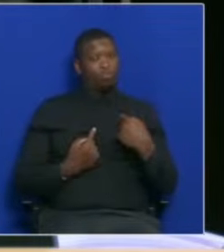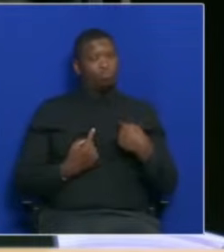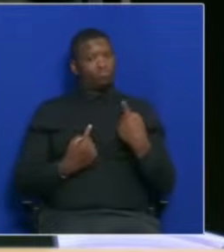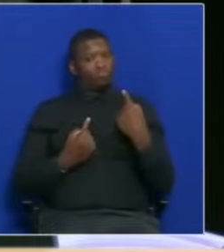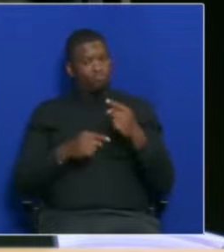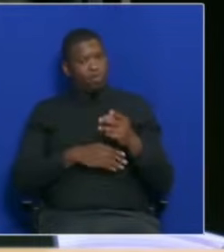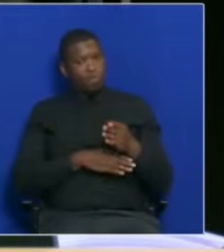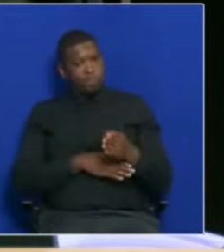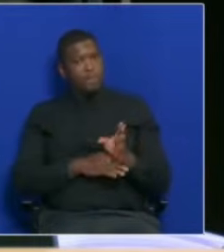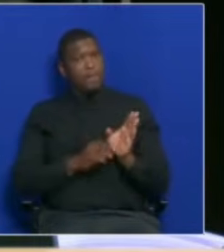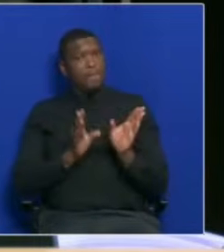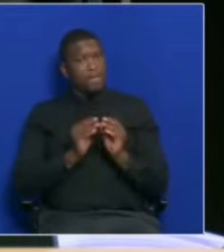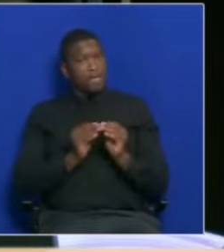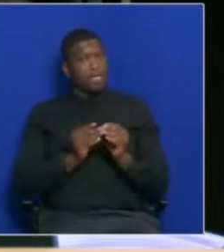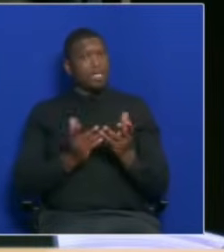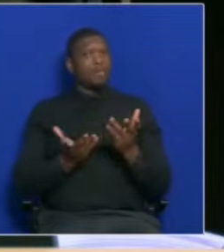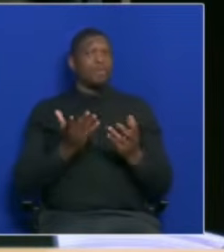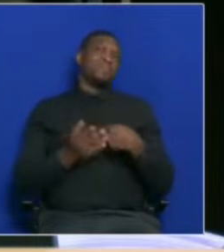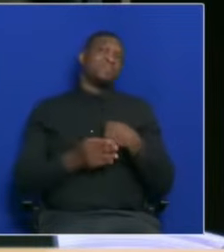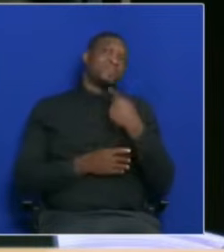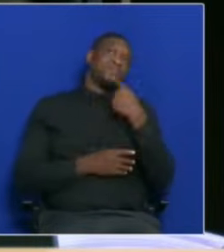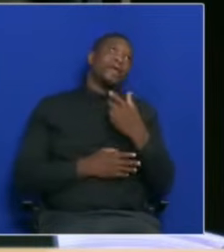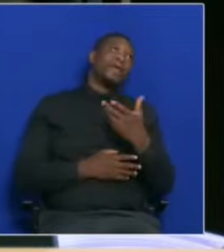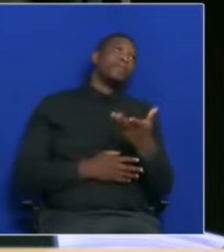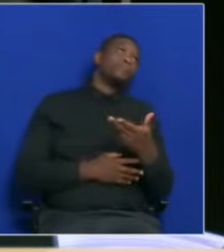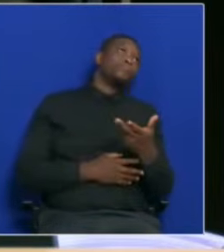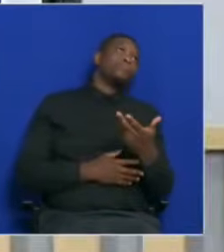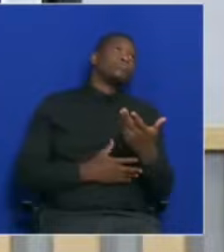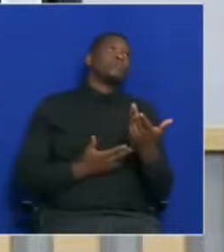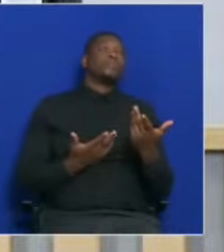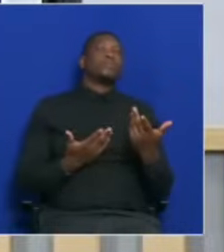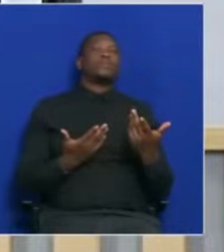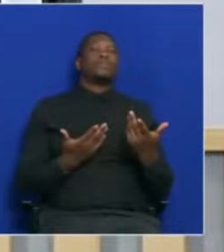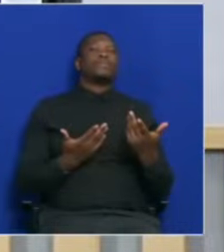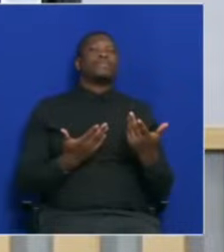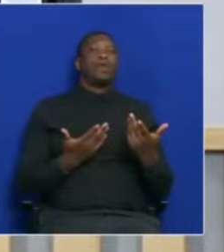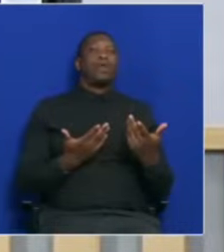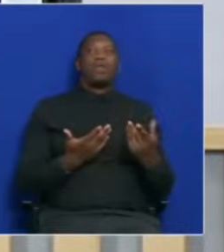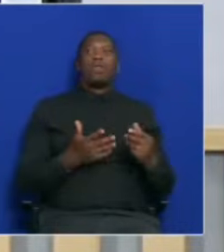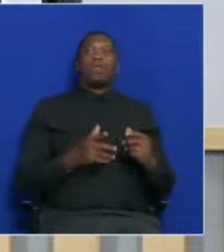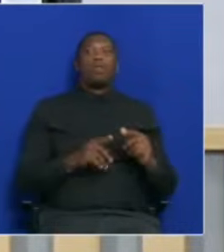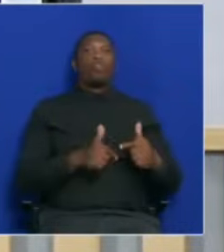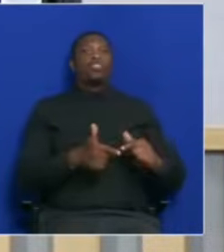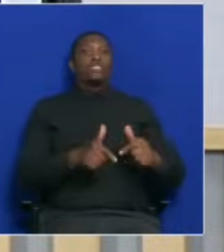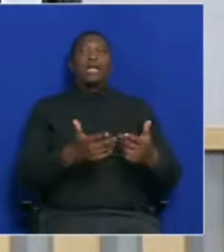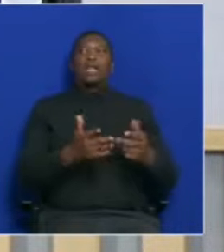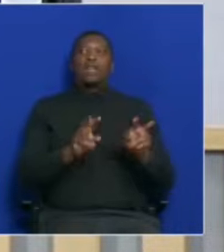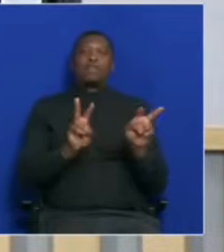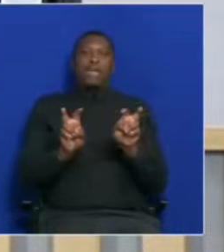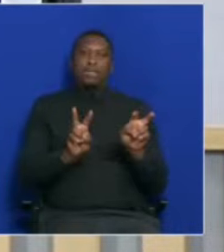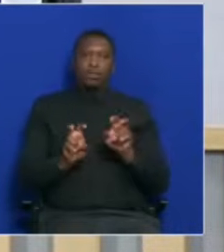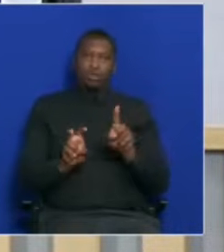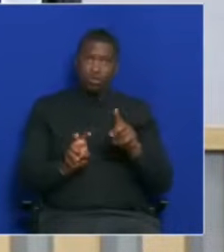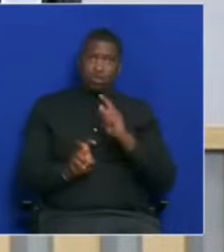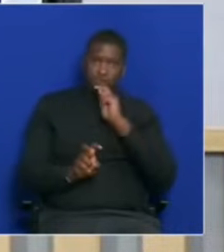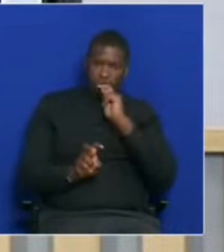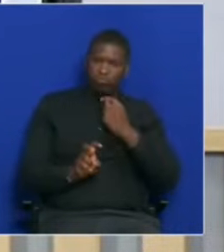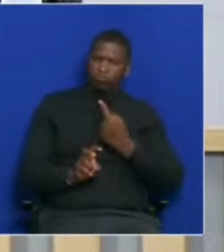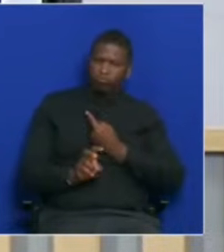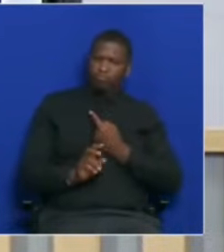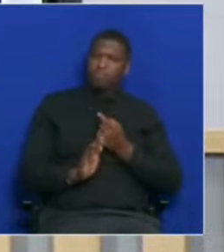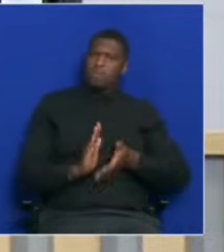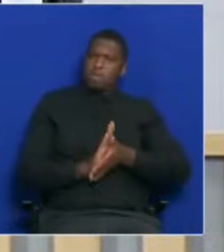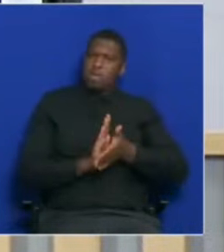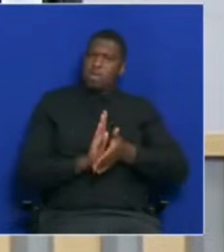may loosely call logistical matters. You would personally pursue those, make